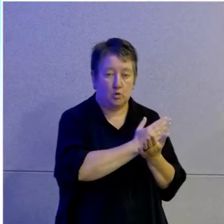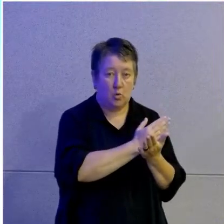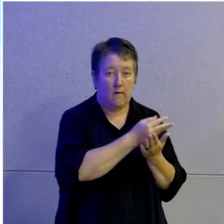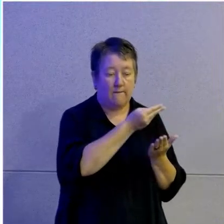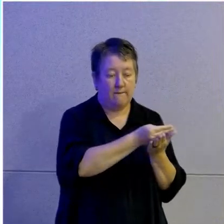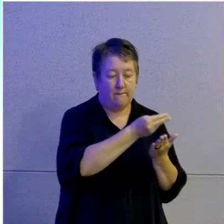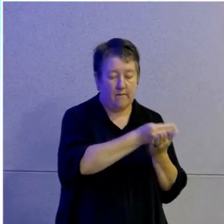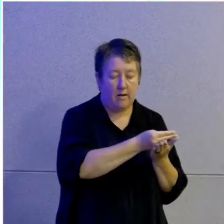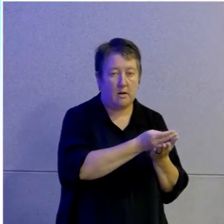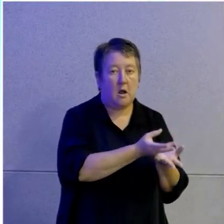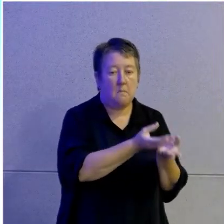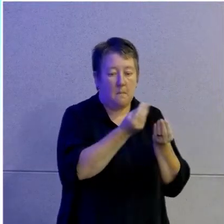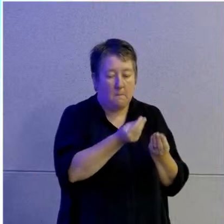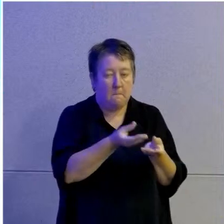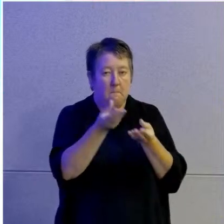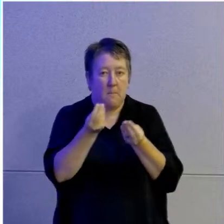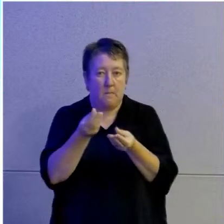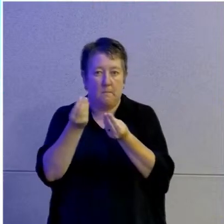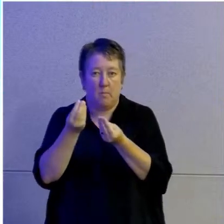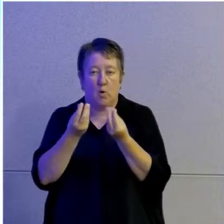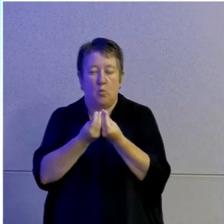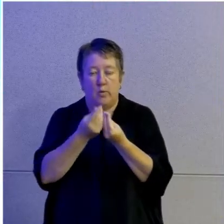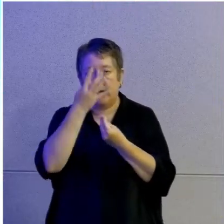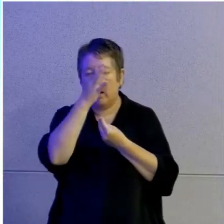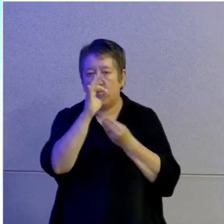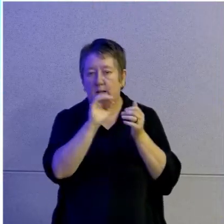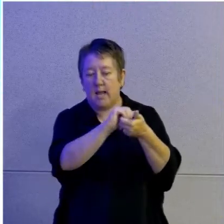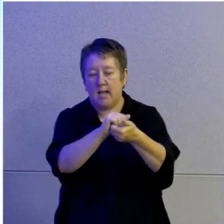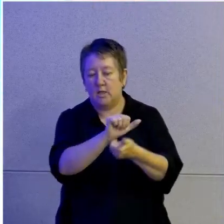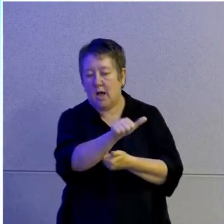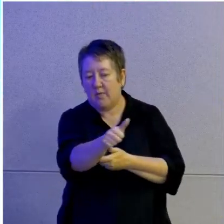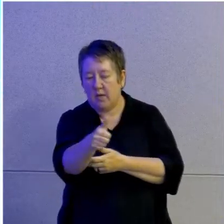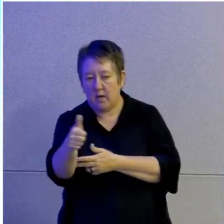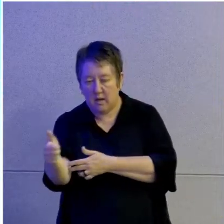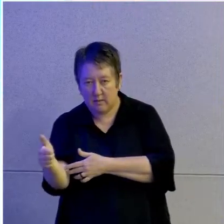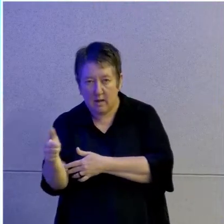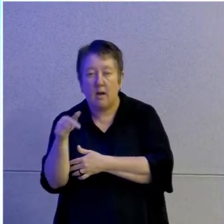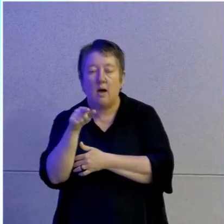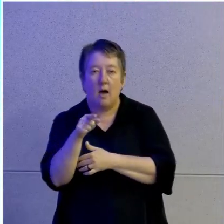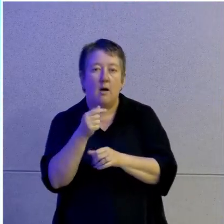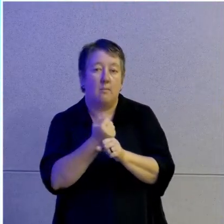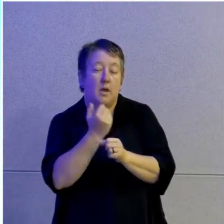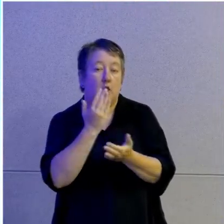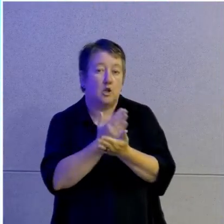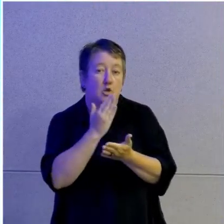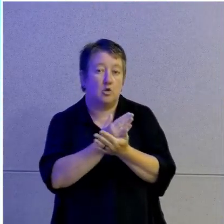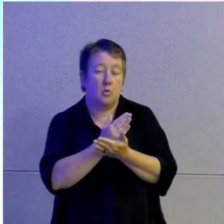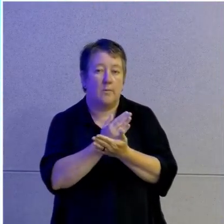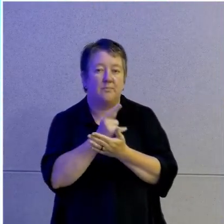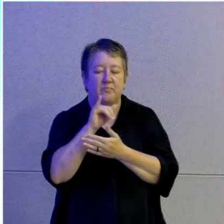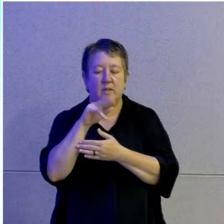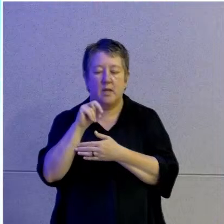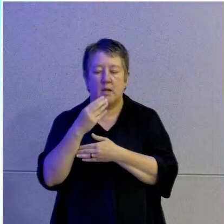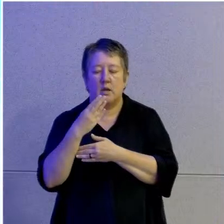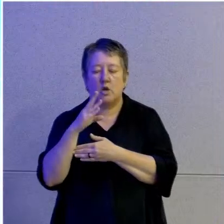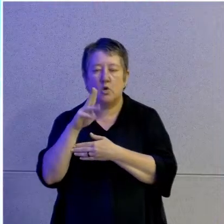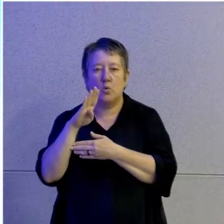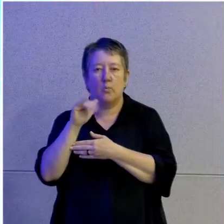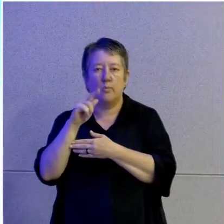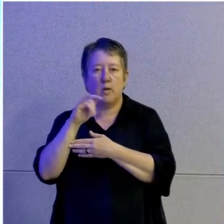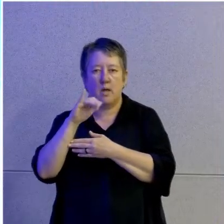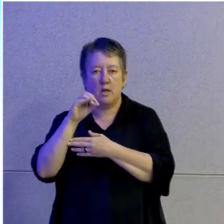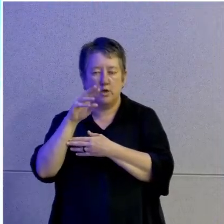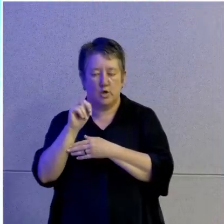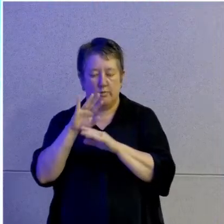together with other government agencies to make sure that when it comes to the issues of incubation and